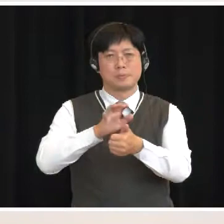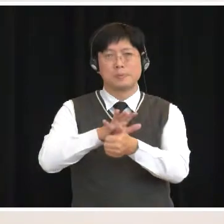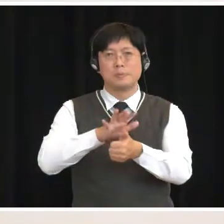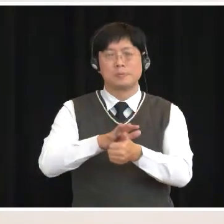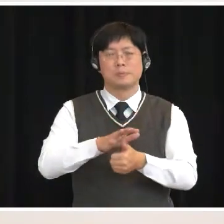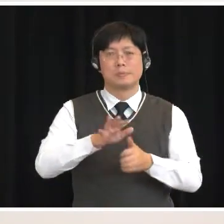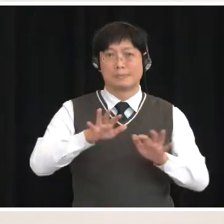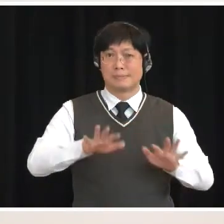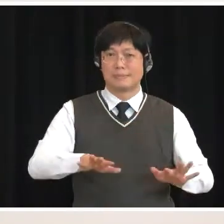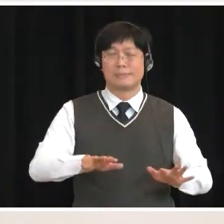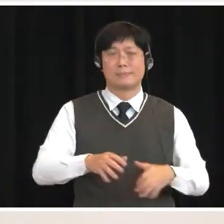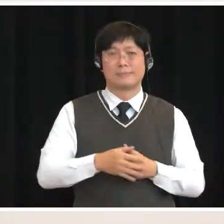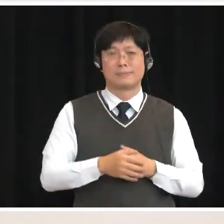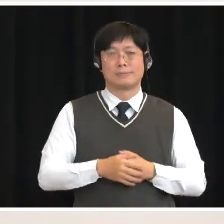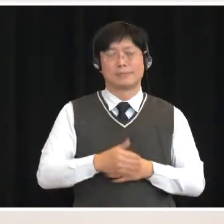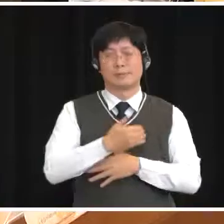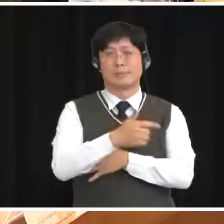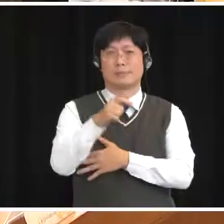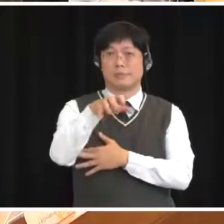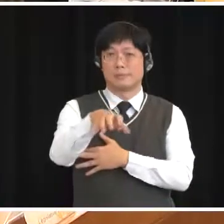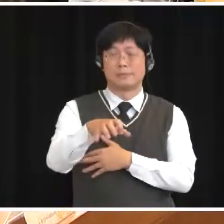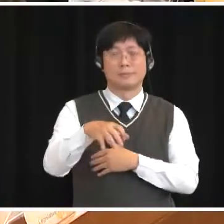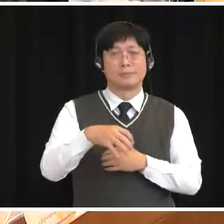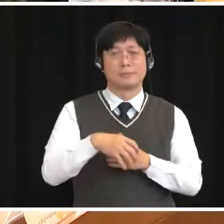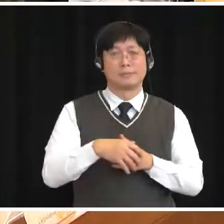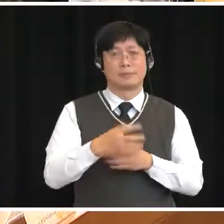let's say, non-professional teachers?